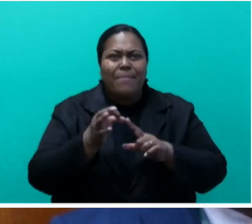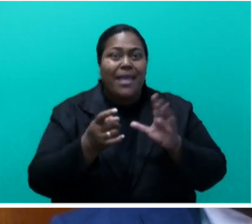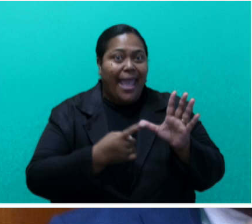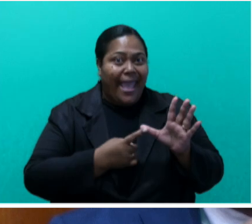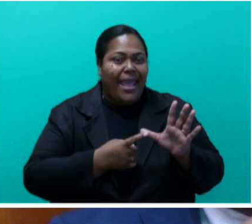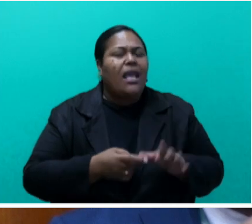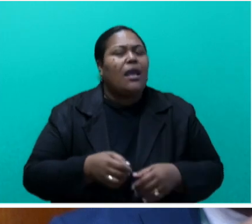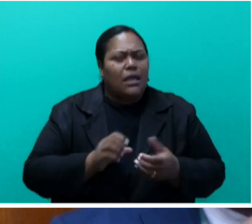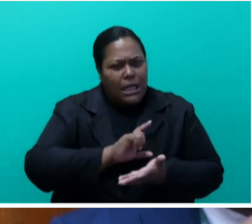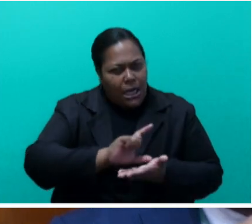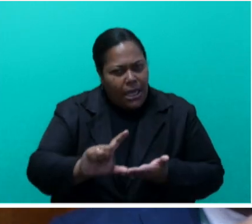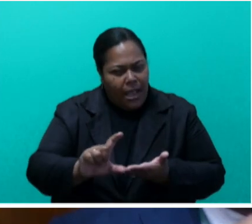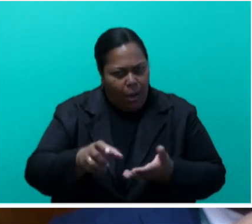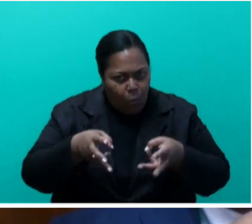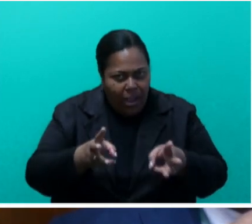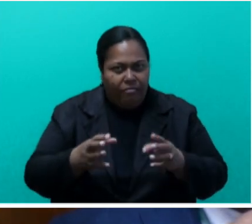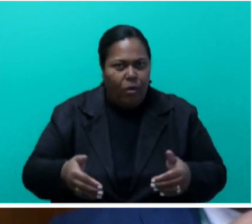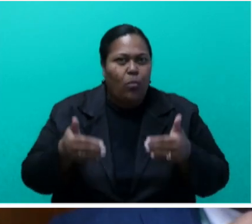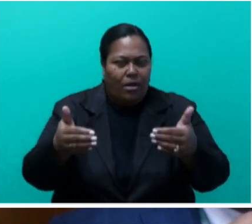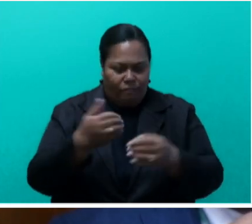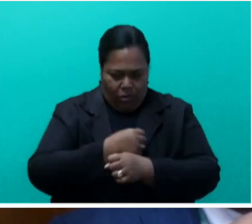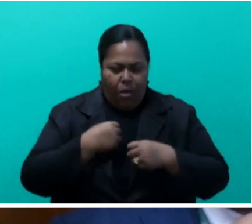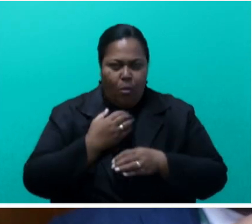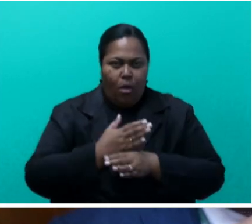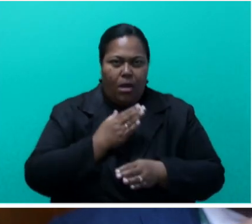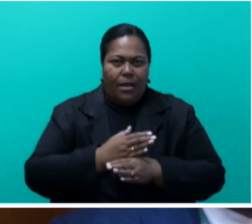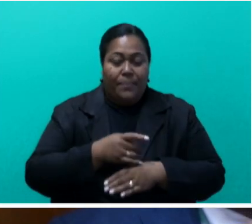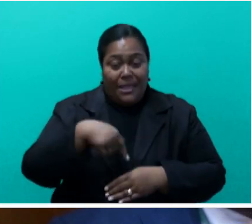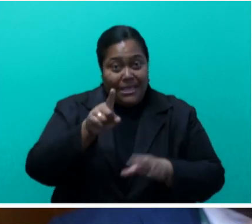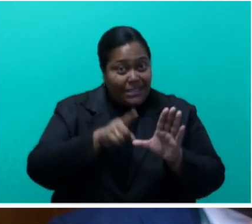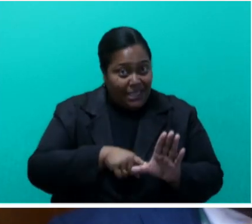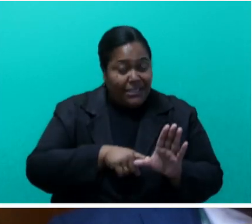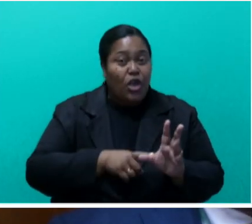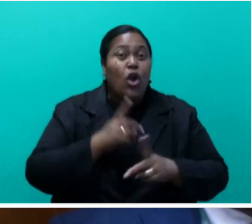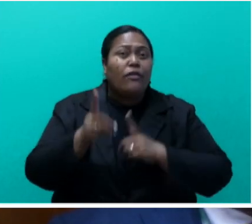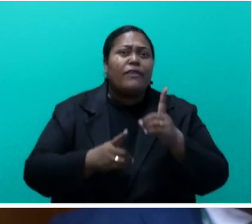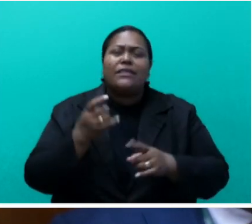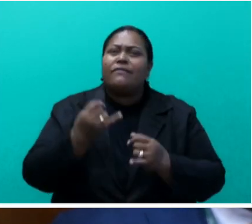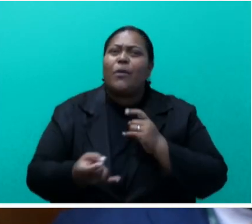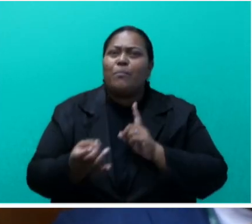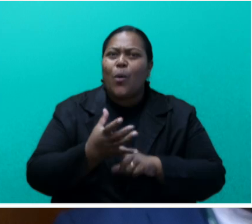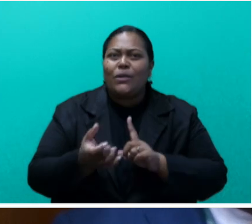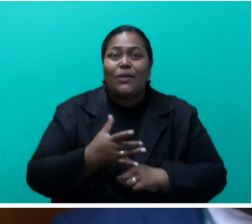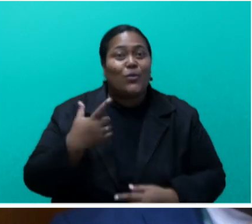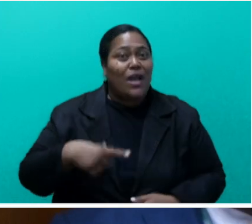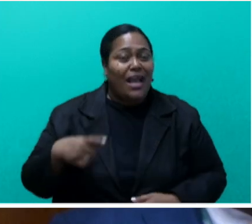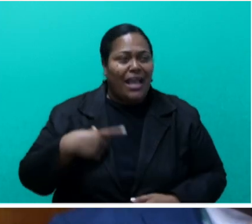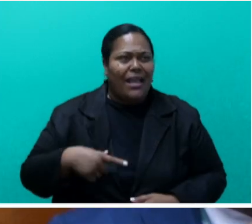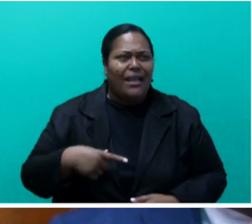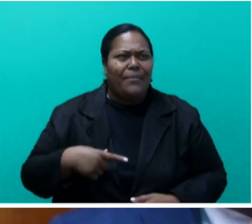provided a clear roadmap for our efforts. Now, this year's conference was especially significant as it coincided with the